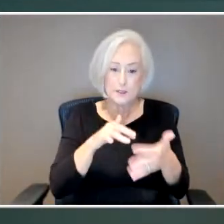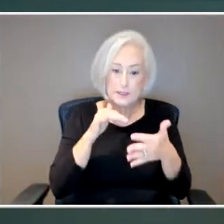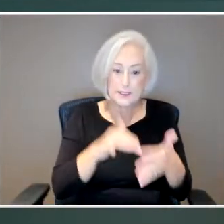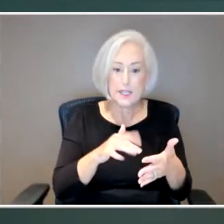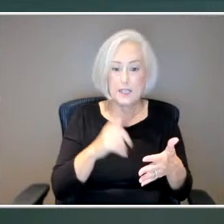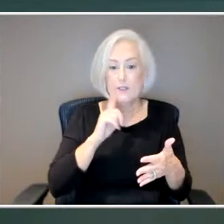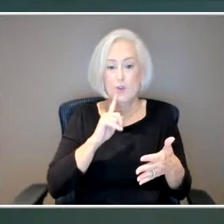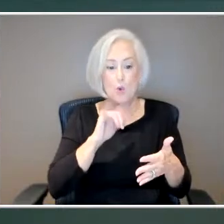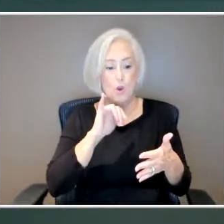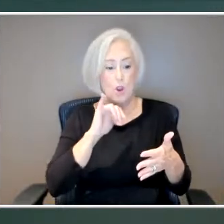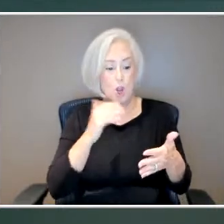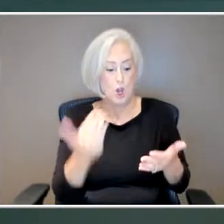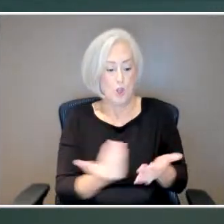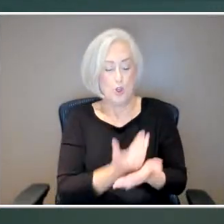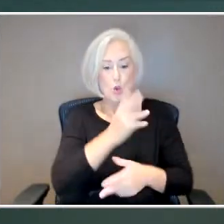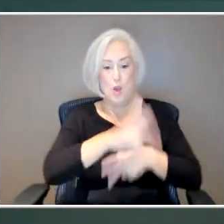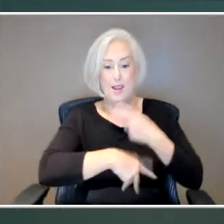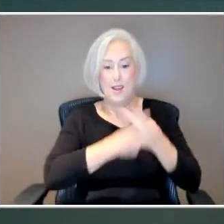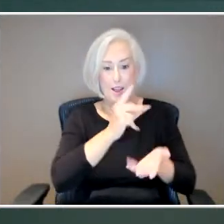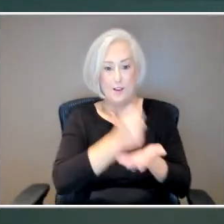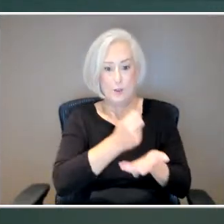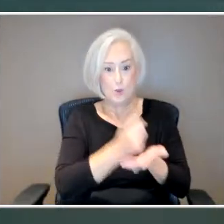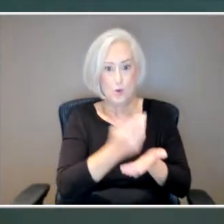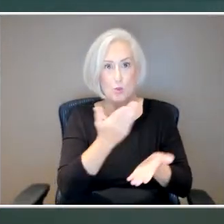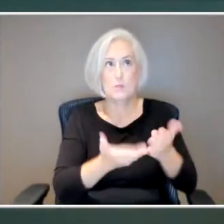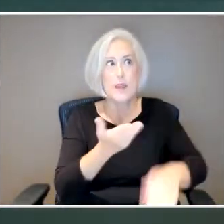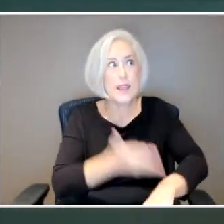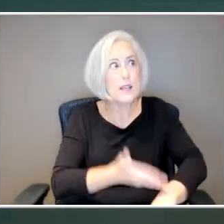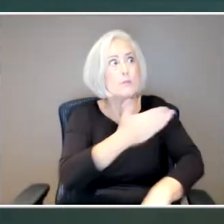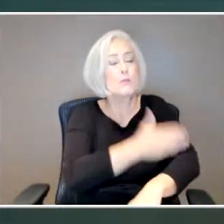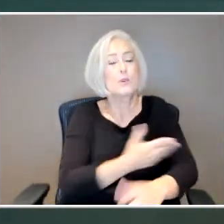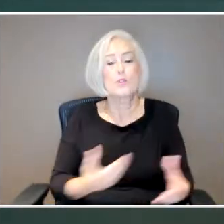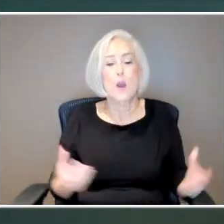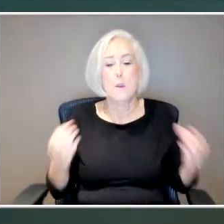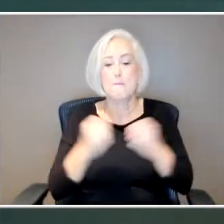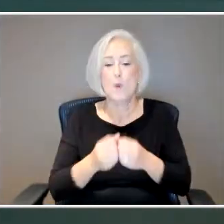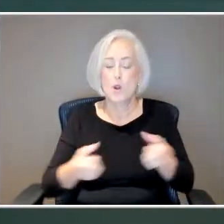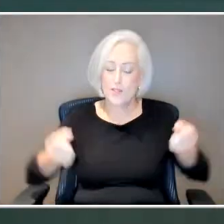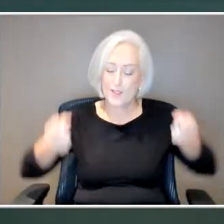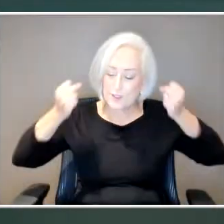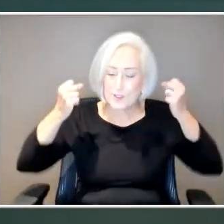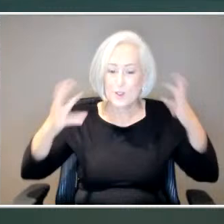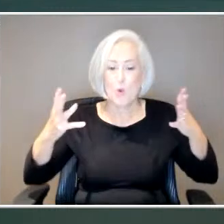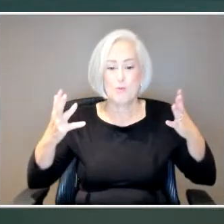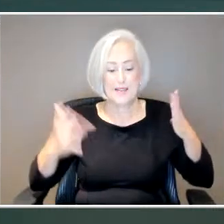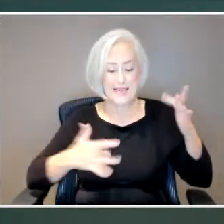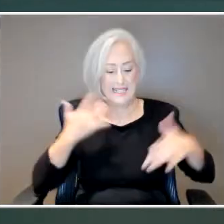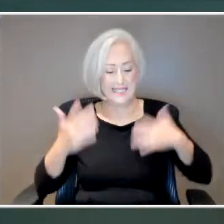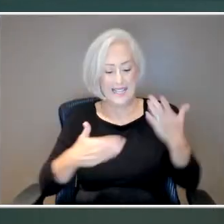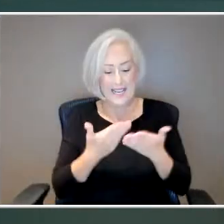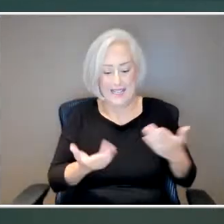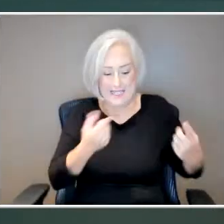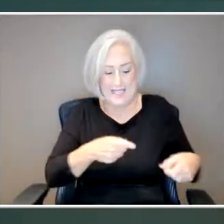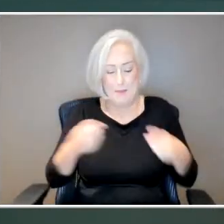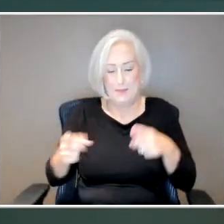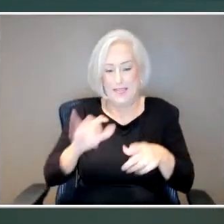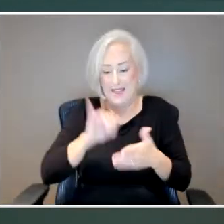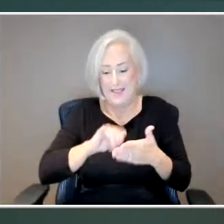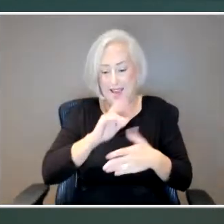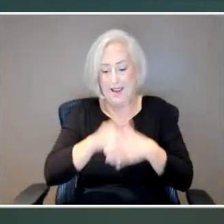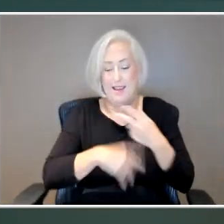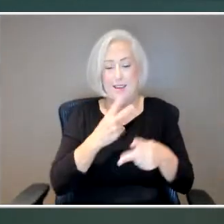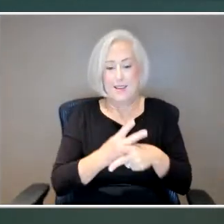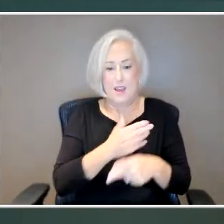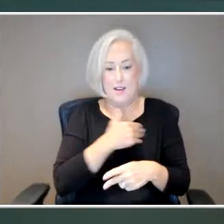treatment, which may improve things even further. So there are so many exciting advancements in this particular type of breast